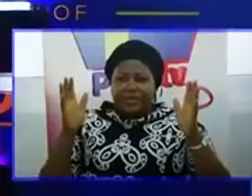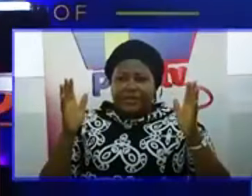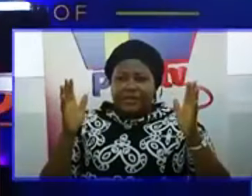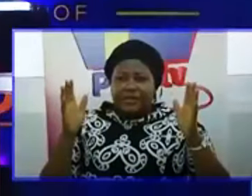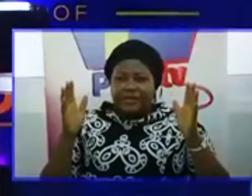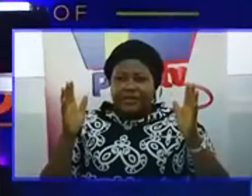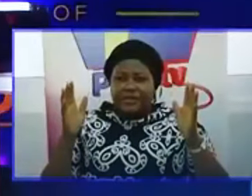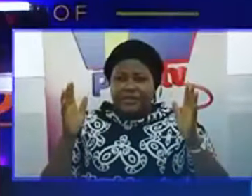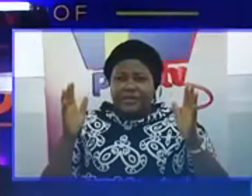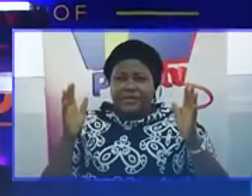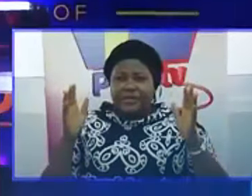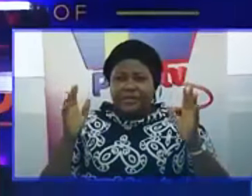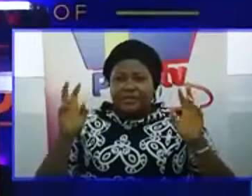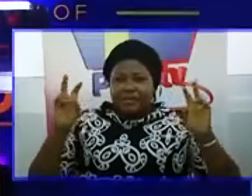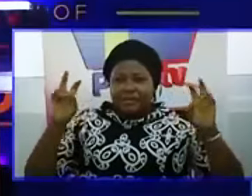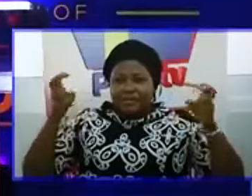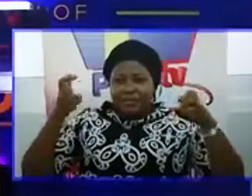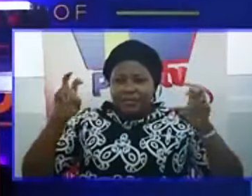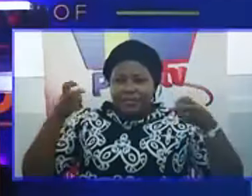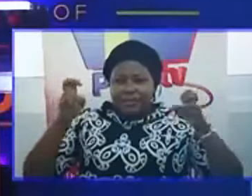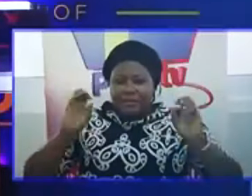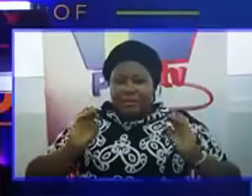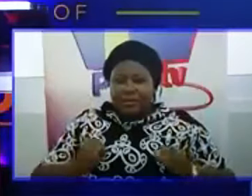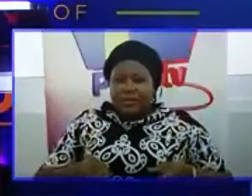I'm speaking to the topic opportunity.